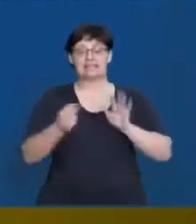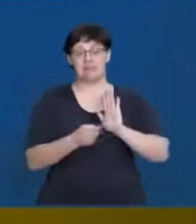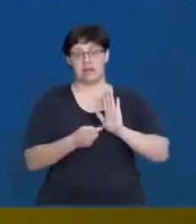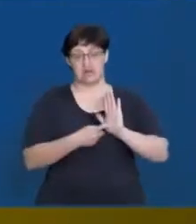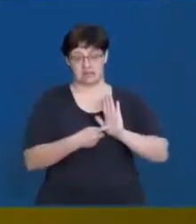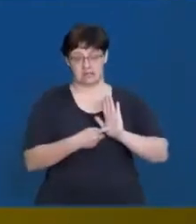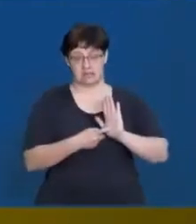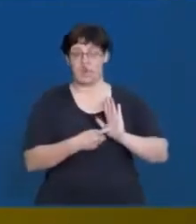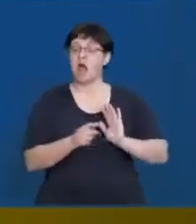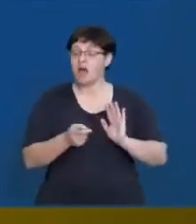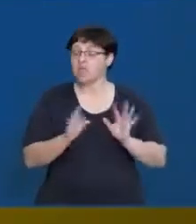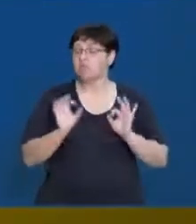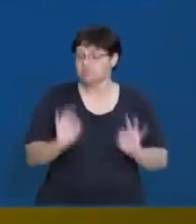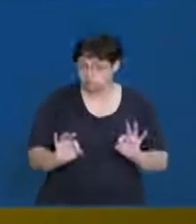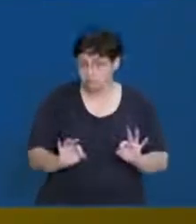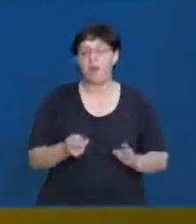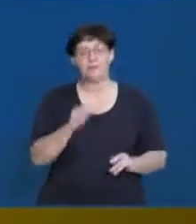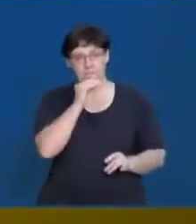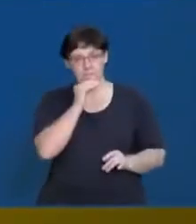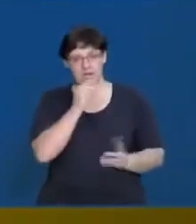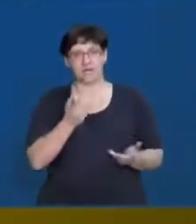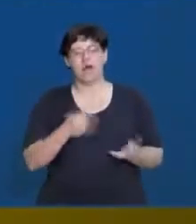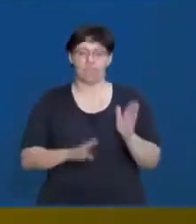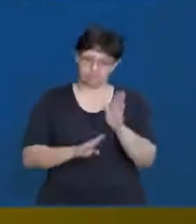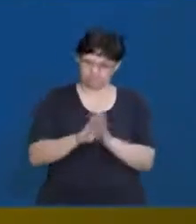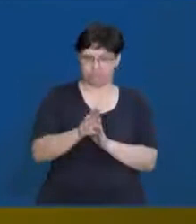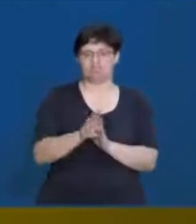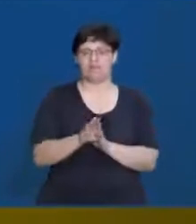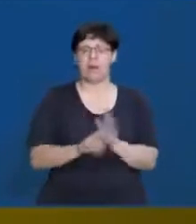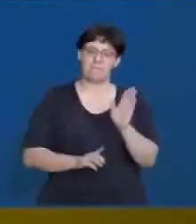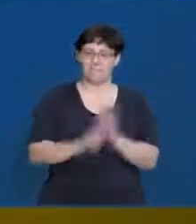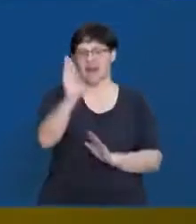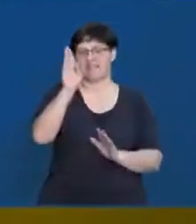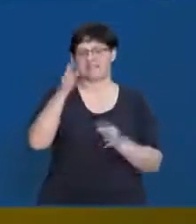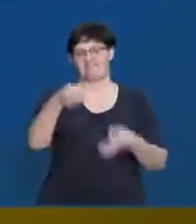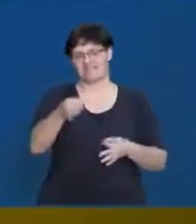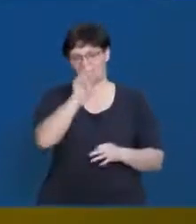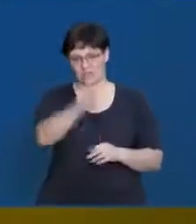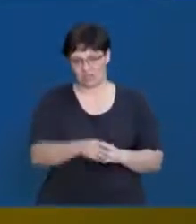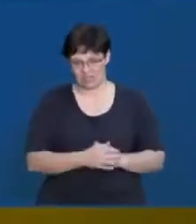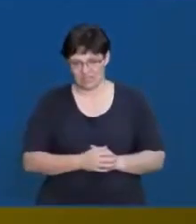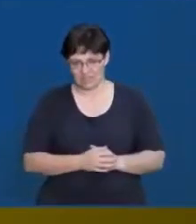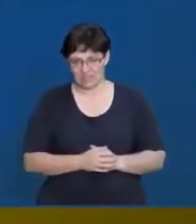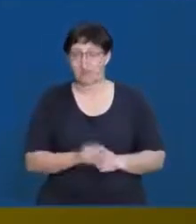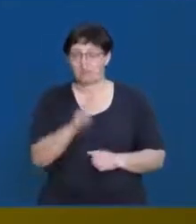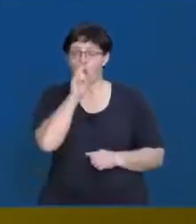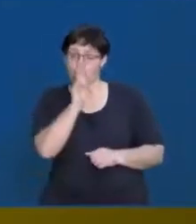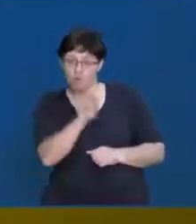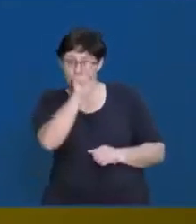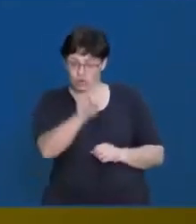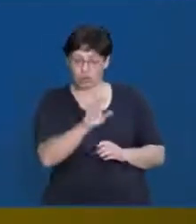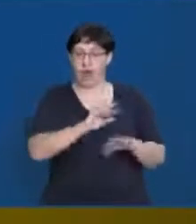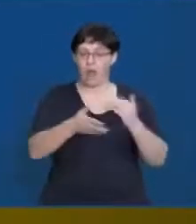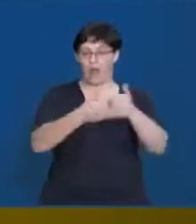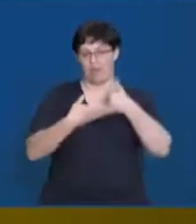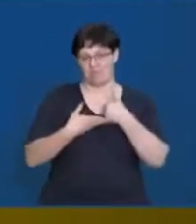in the exam. So if you get those correct, then you might as well, or you are already on your way to passing that particular question. So look at those